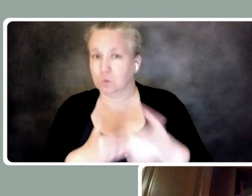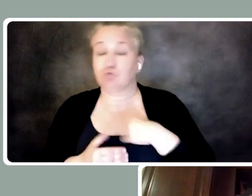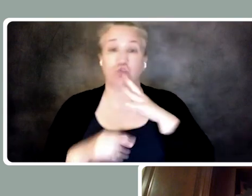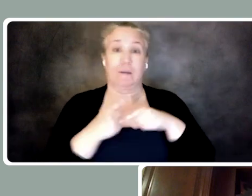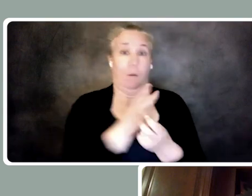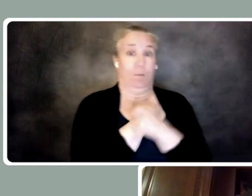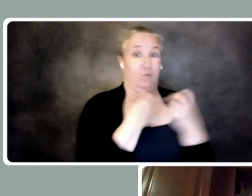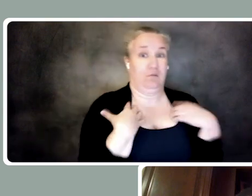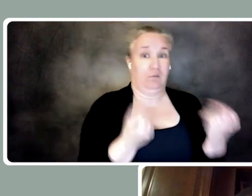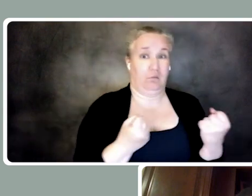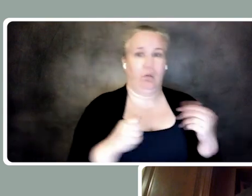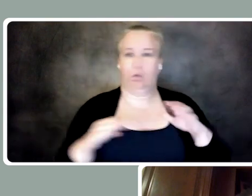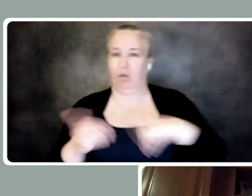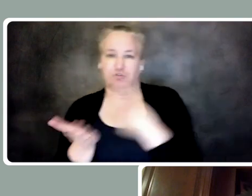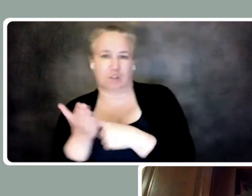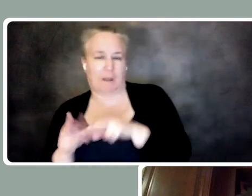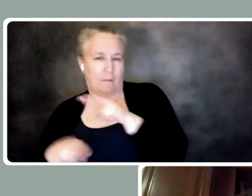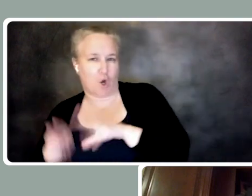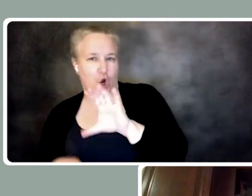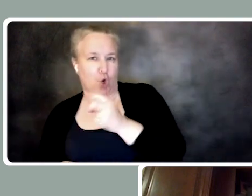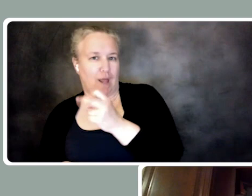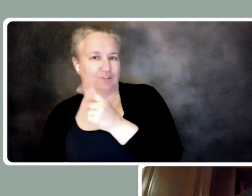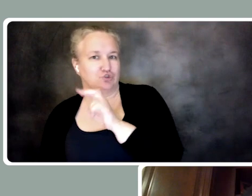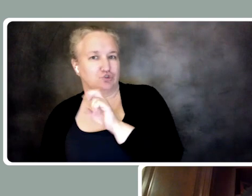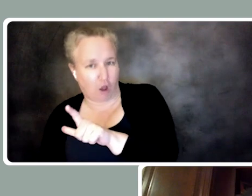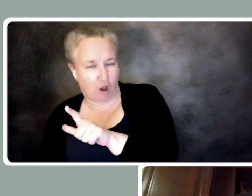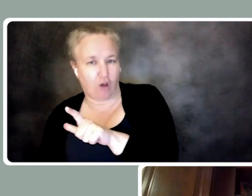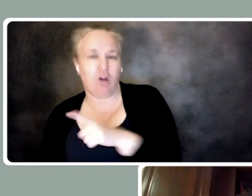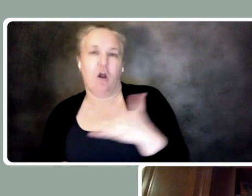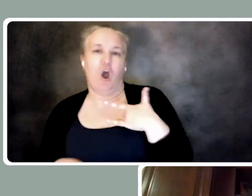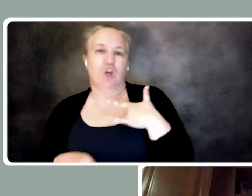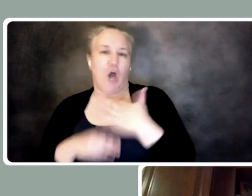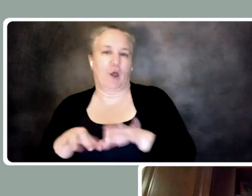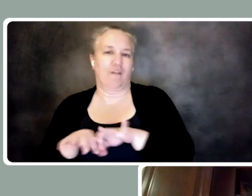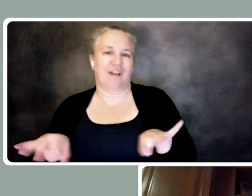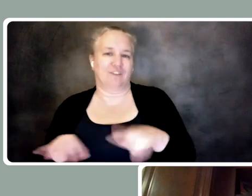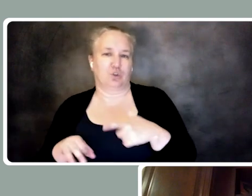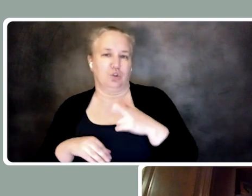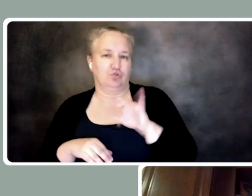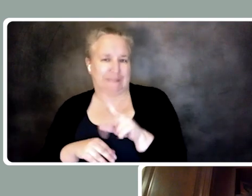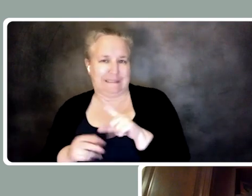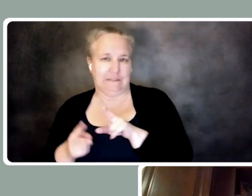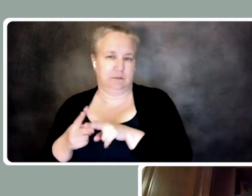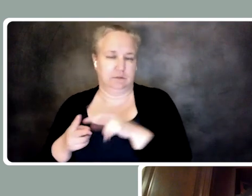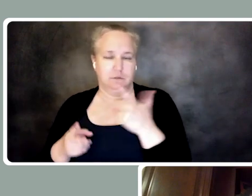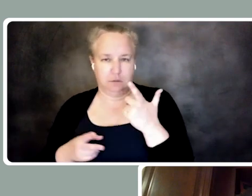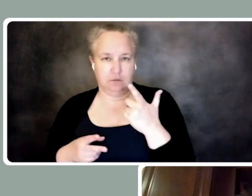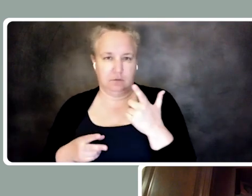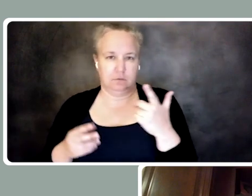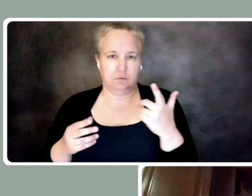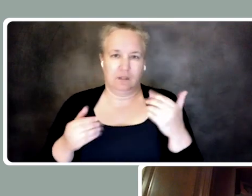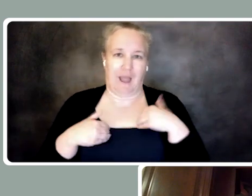did not talk about cholesterol monitoring and cardiovascular risk screening. So that's one thing, we have a cardio-oncology risk